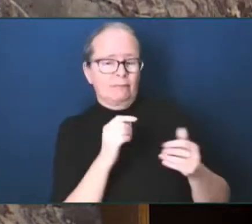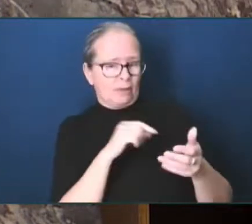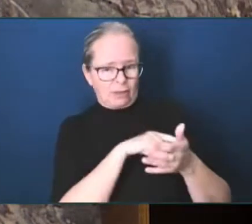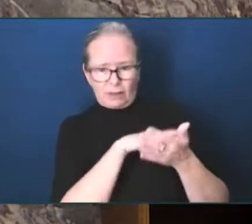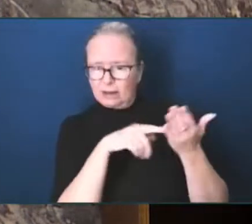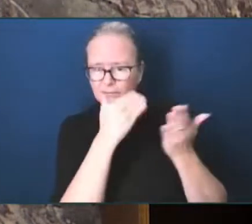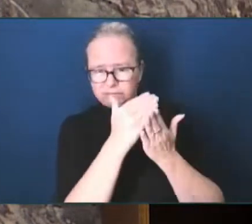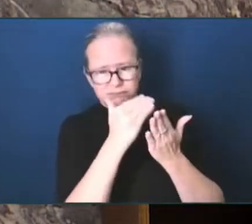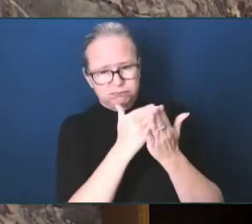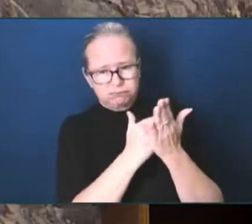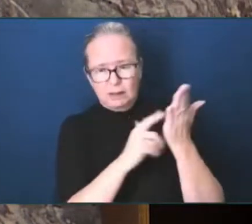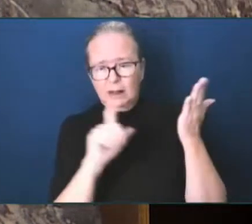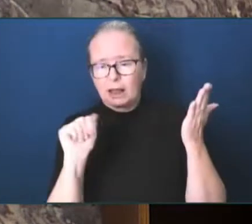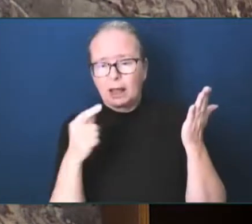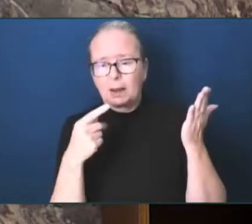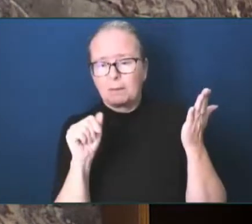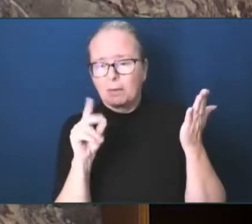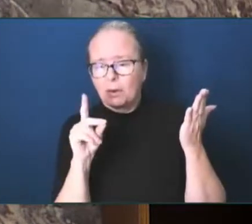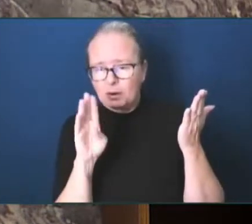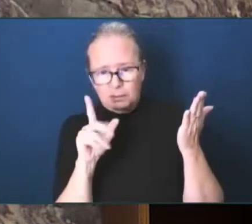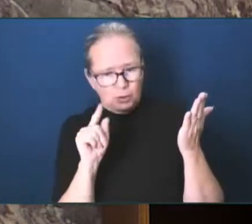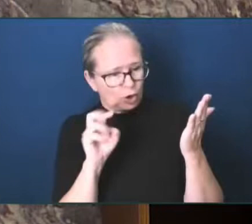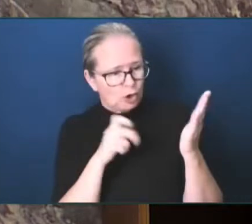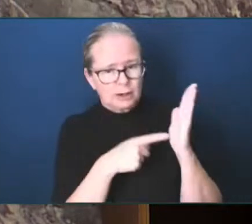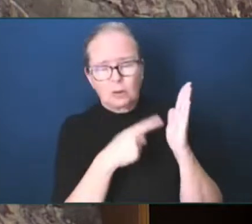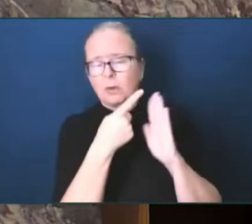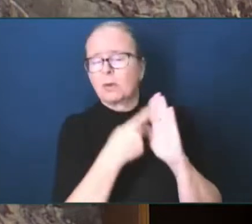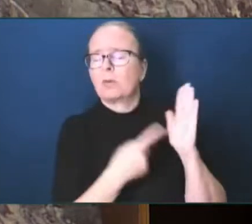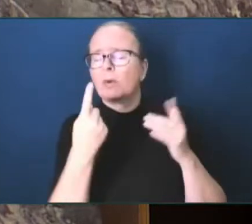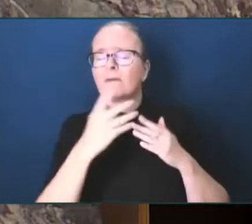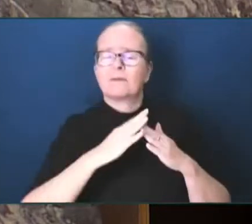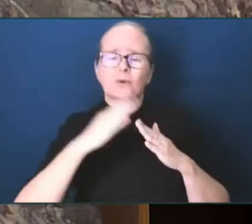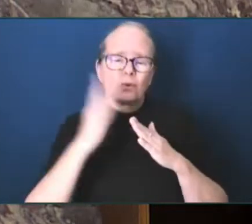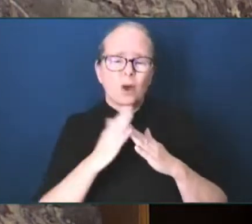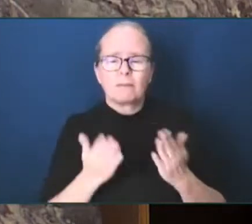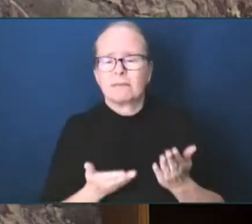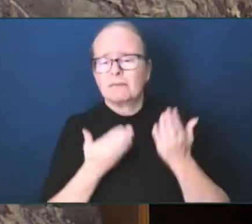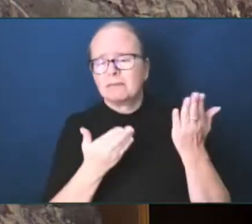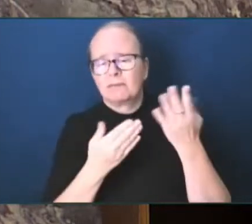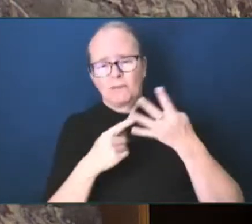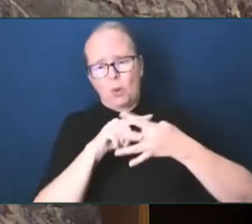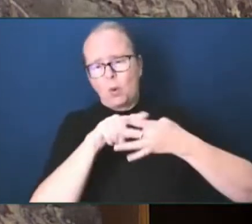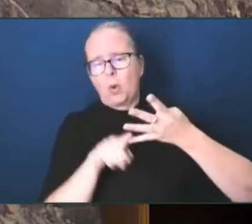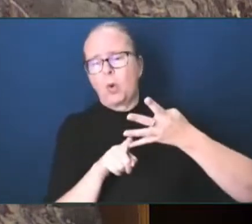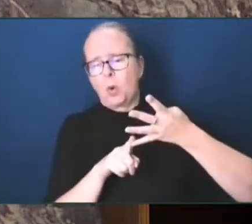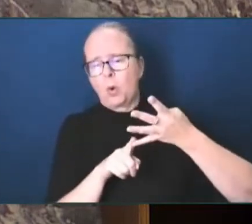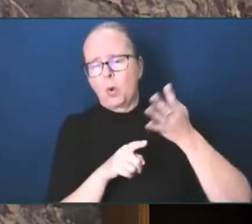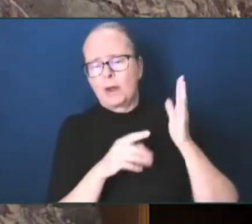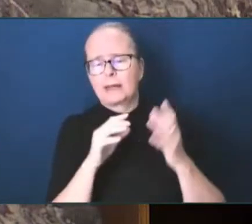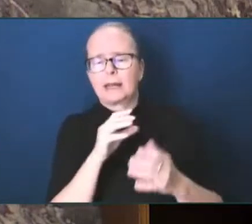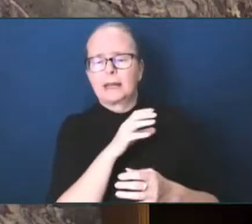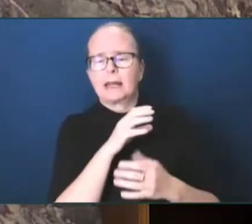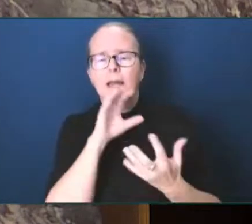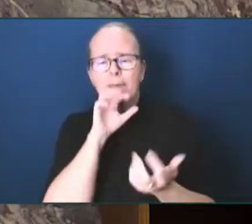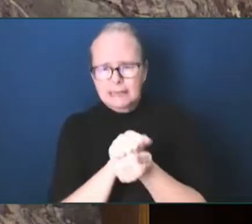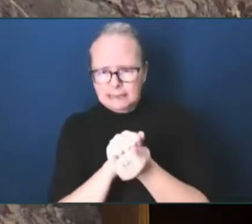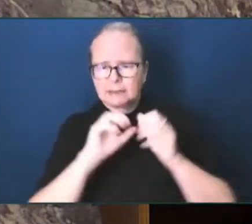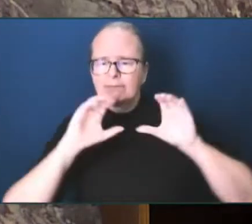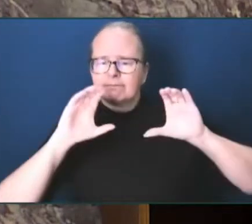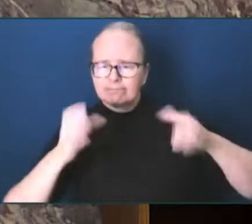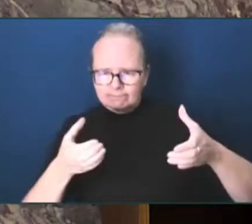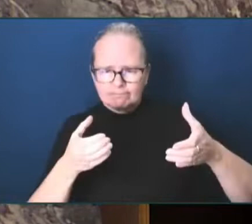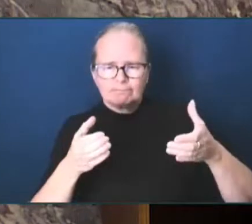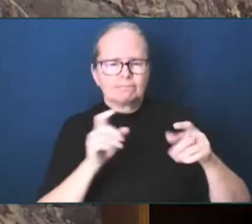was recommendation #4 of the All-Party Committee on Reforming the Police Act. The fact of the matter is